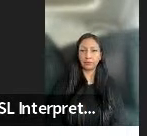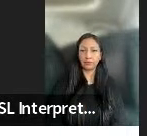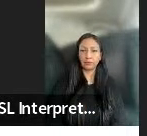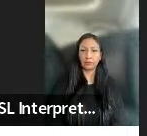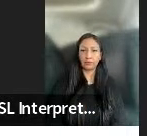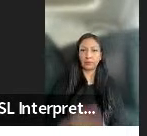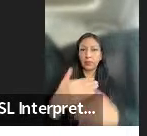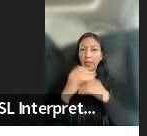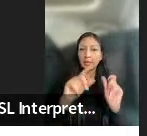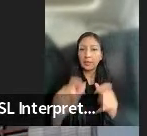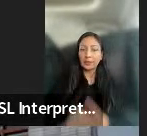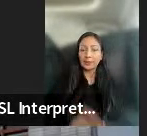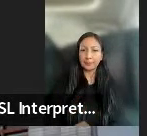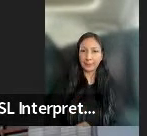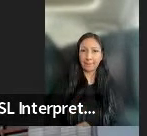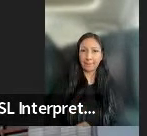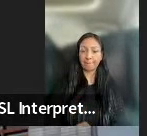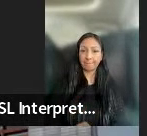Next slide.